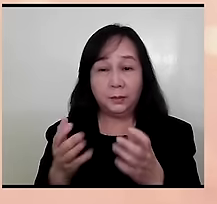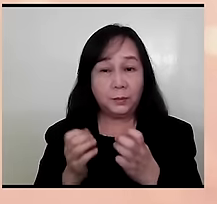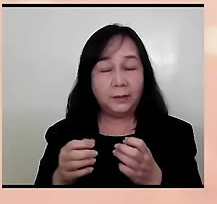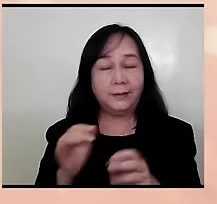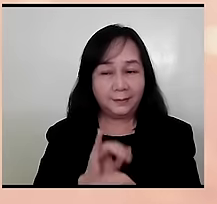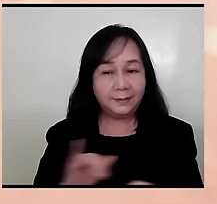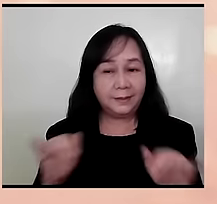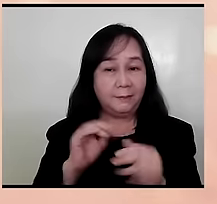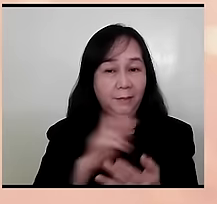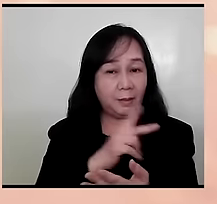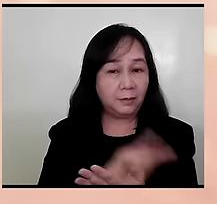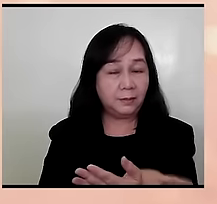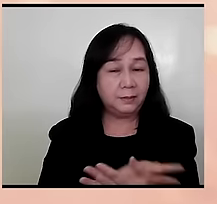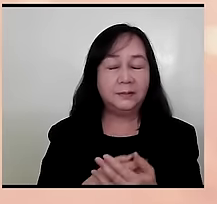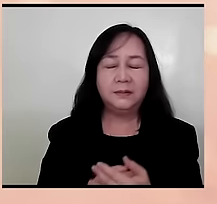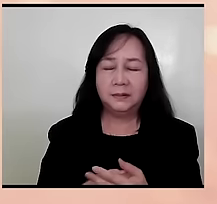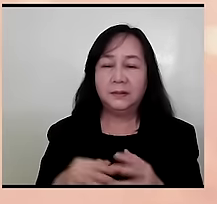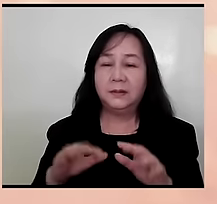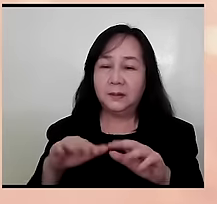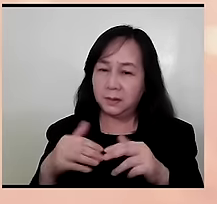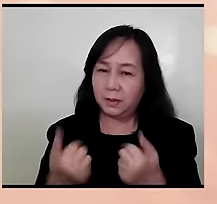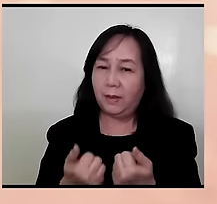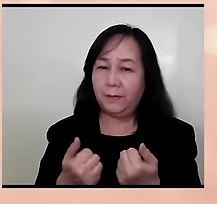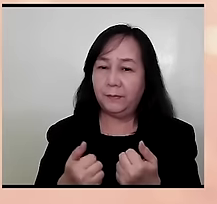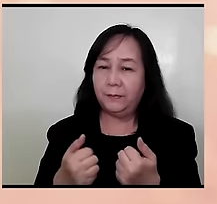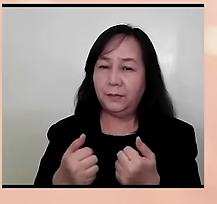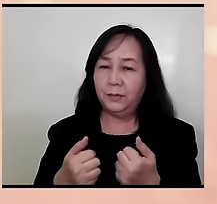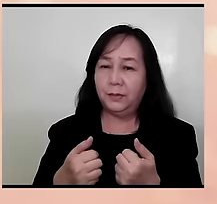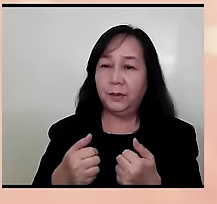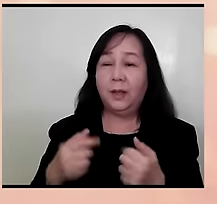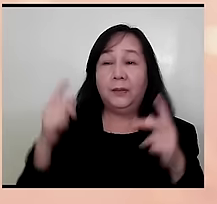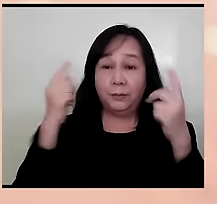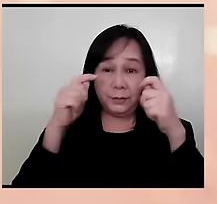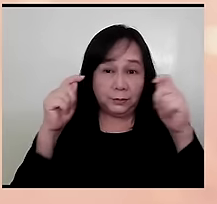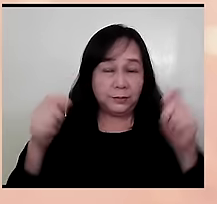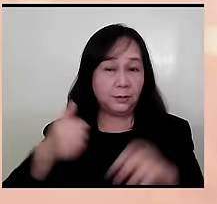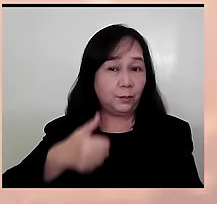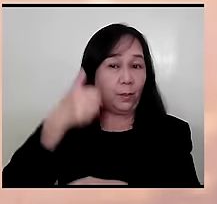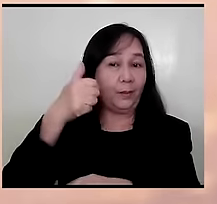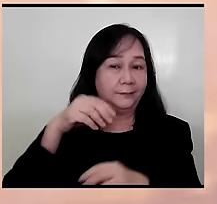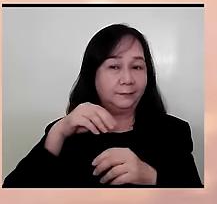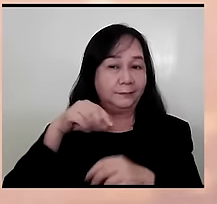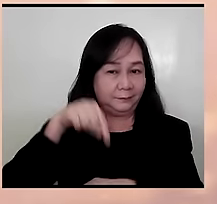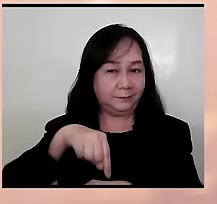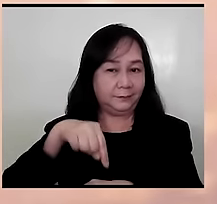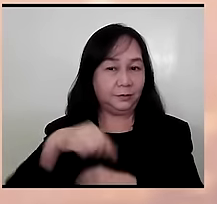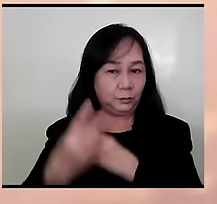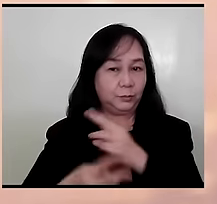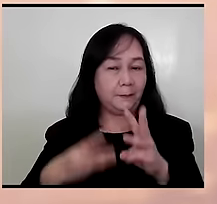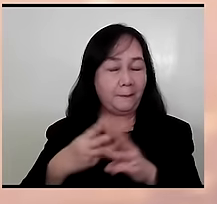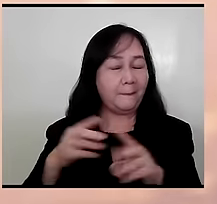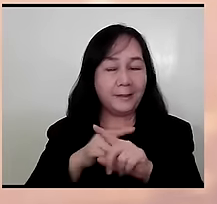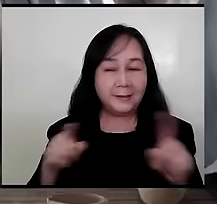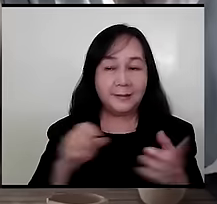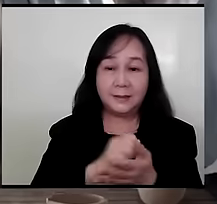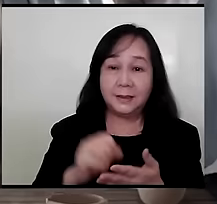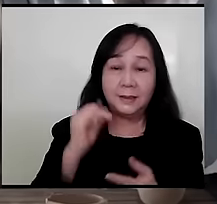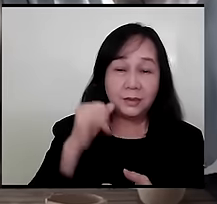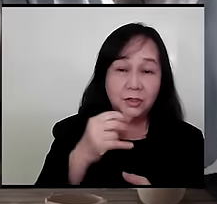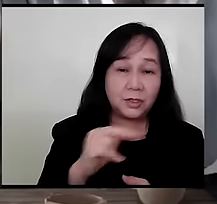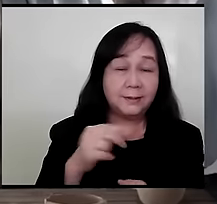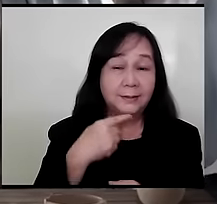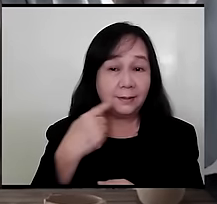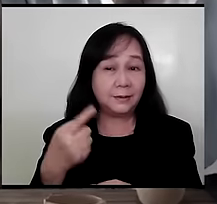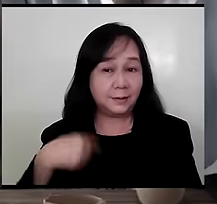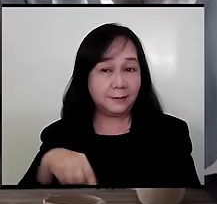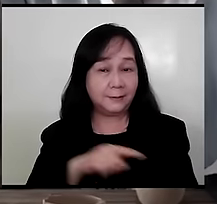power. That's how victory is won in our world. But St. John tells us the